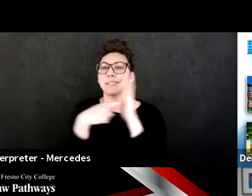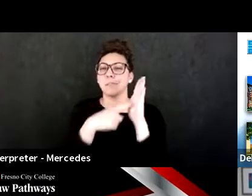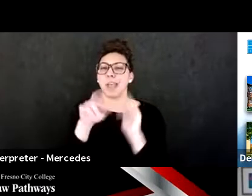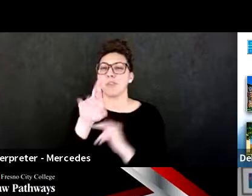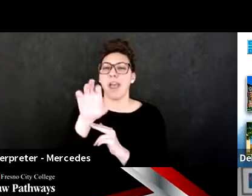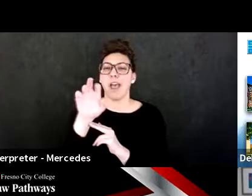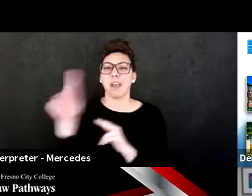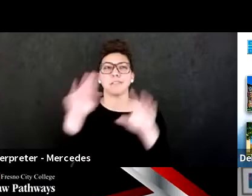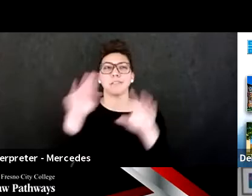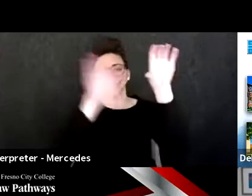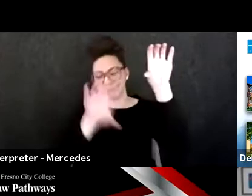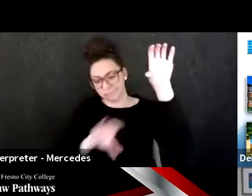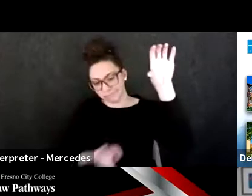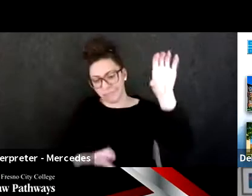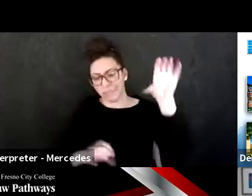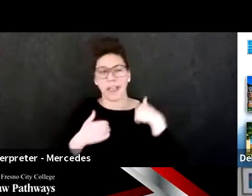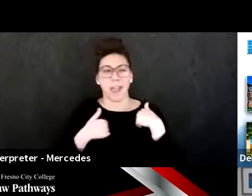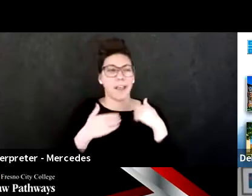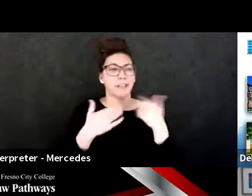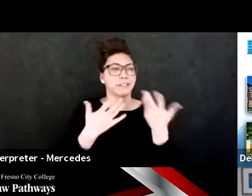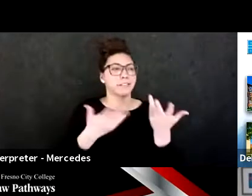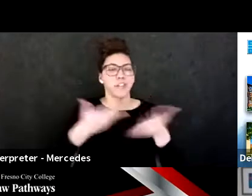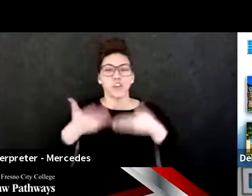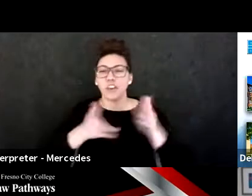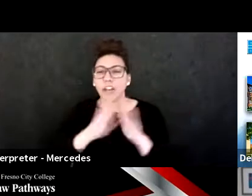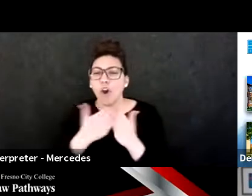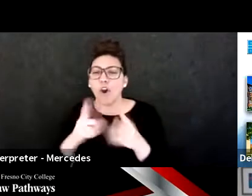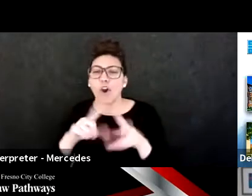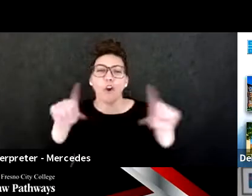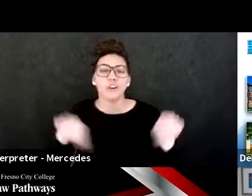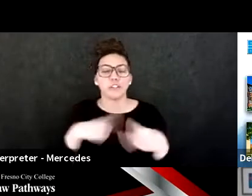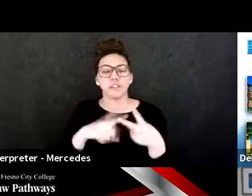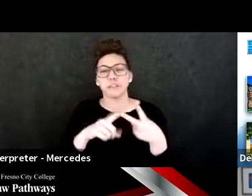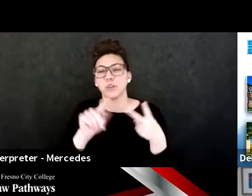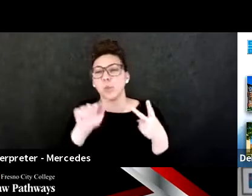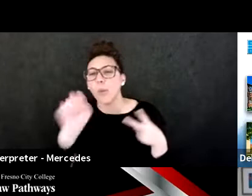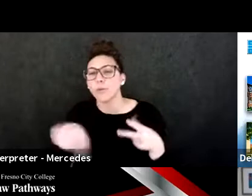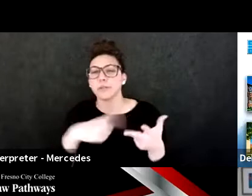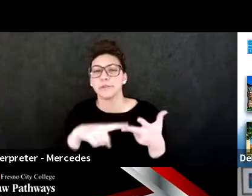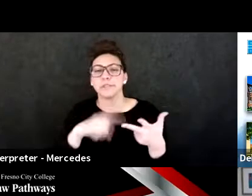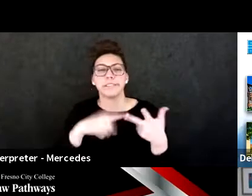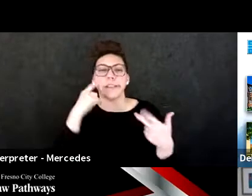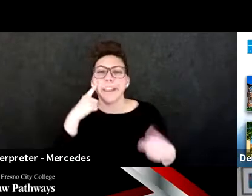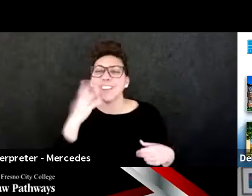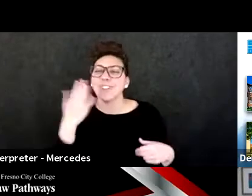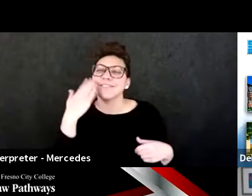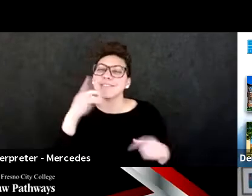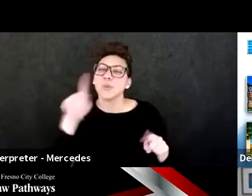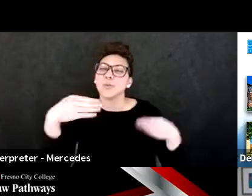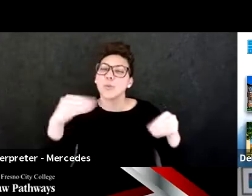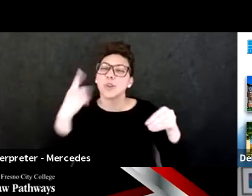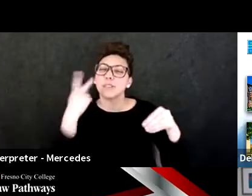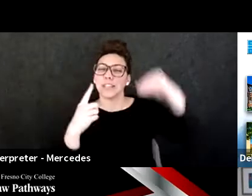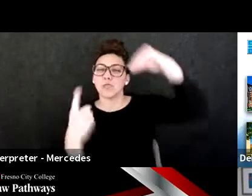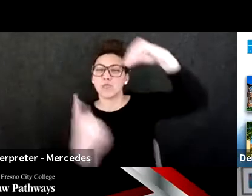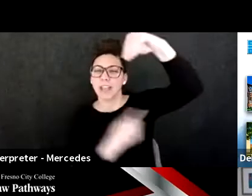and they held things such as greeting cards, tools, or candy. You know, they kind of spin around. I think you've seen those at grocery stores. His business was